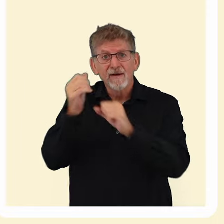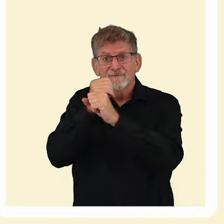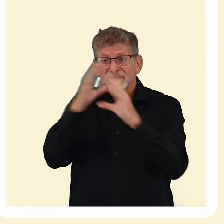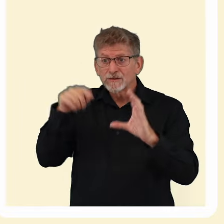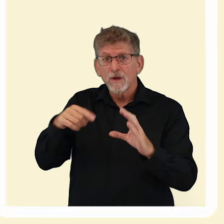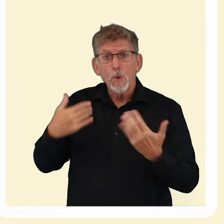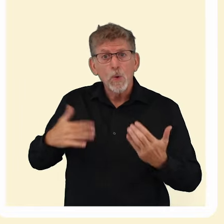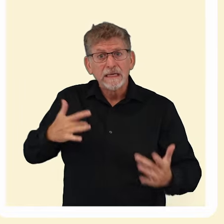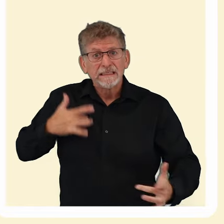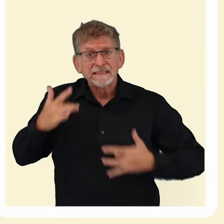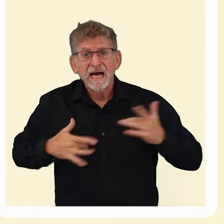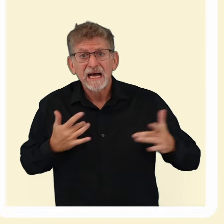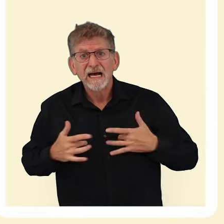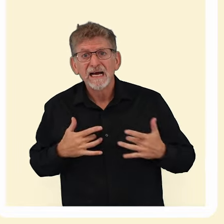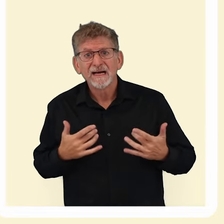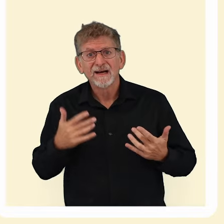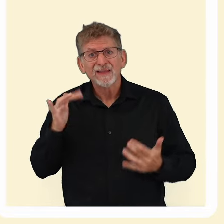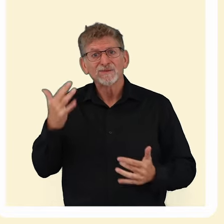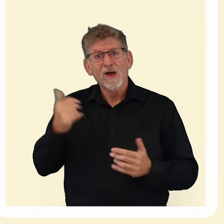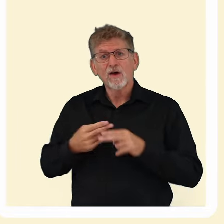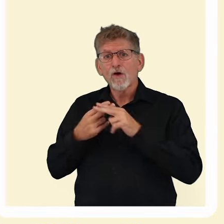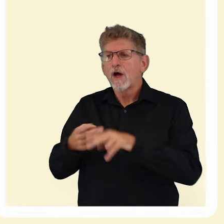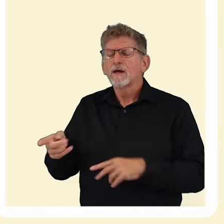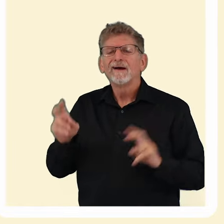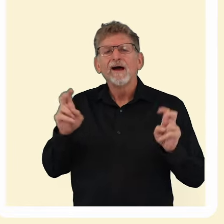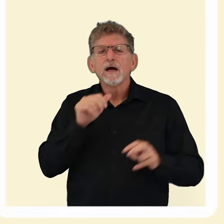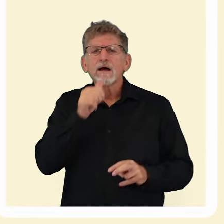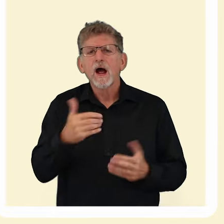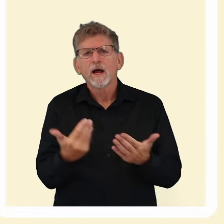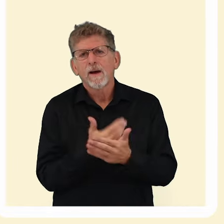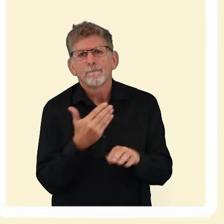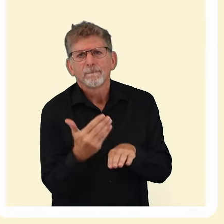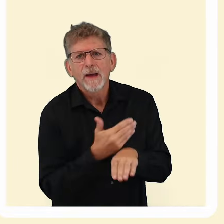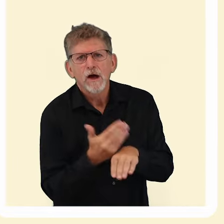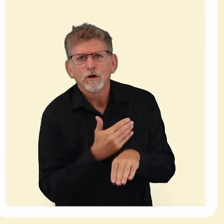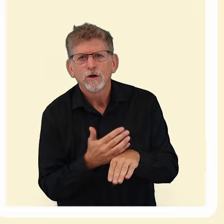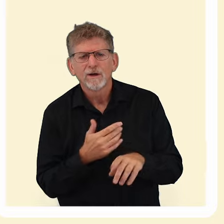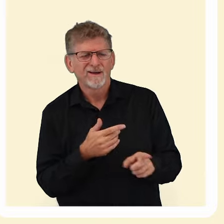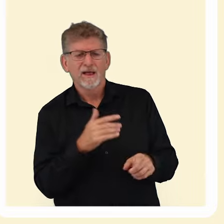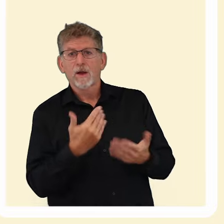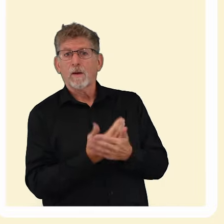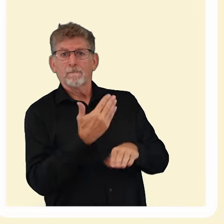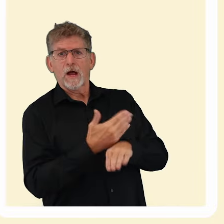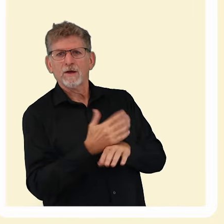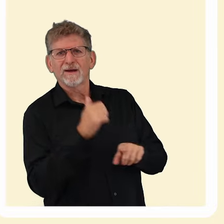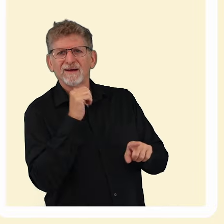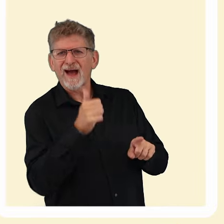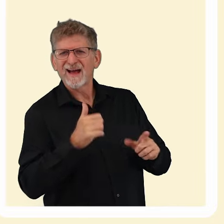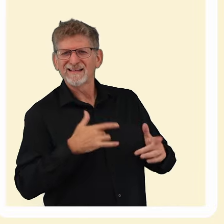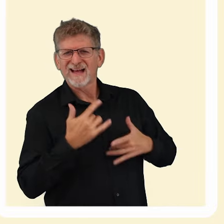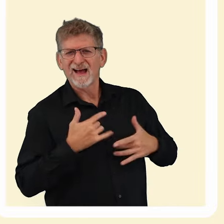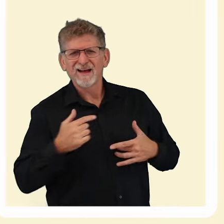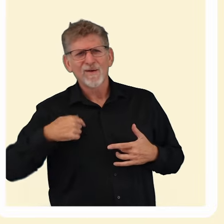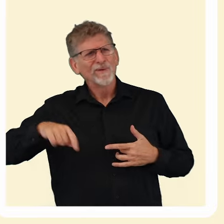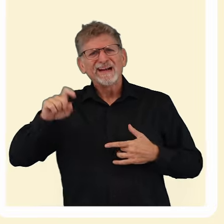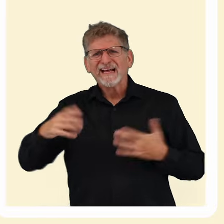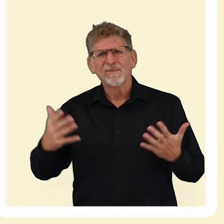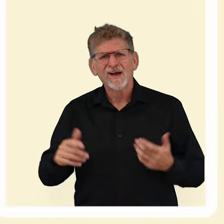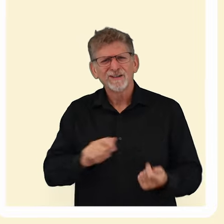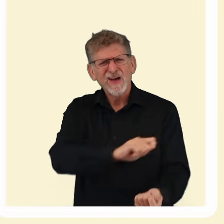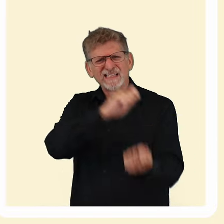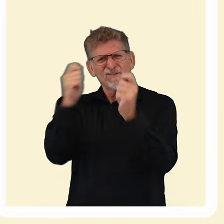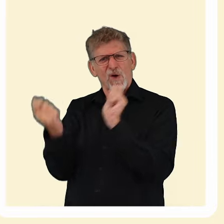that vision is really exciting. That's why we call it not modernization. That's not exciting enough. We